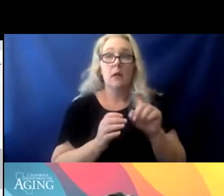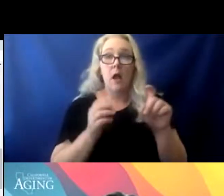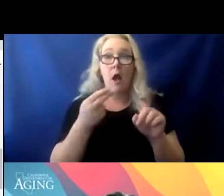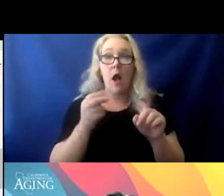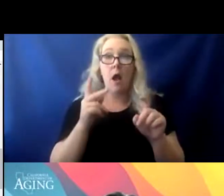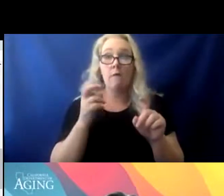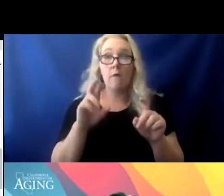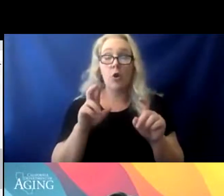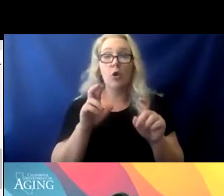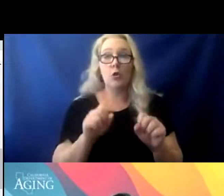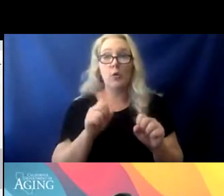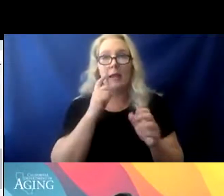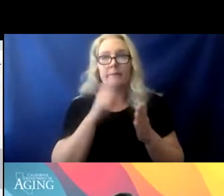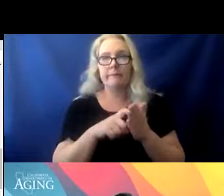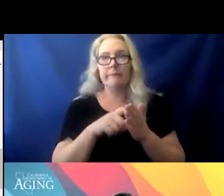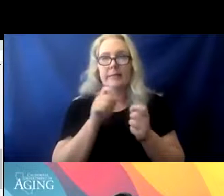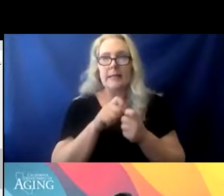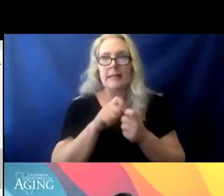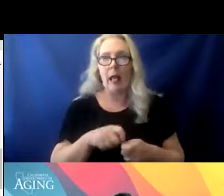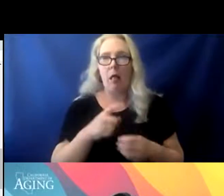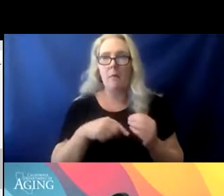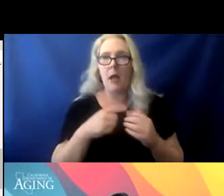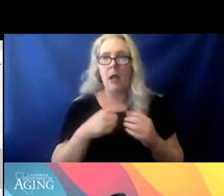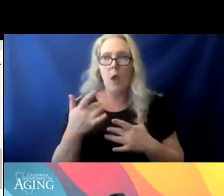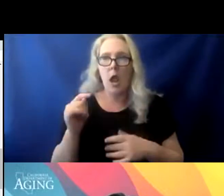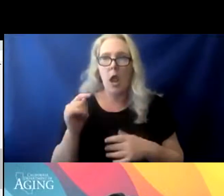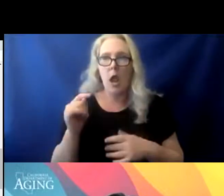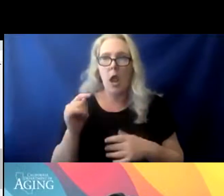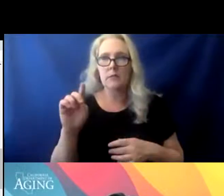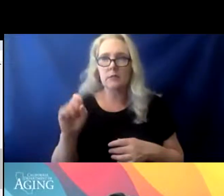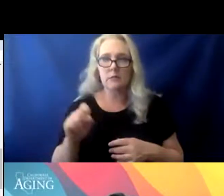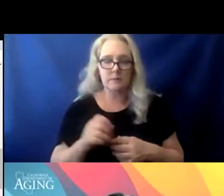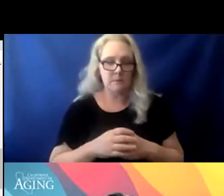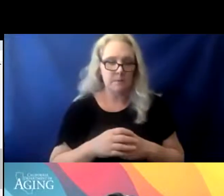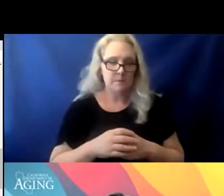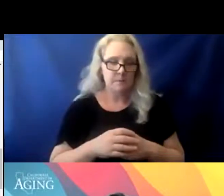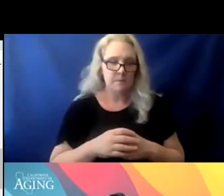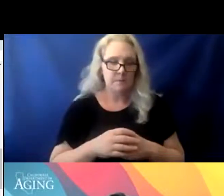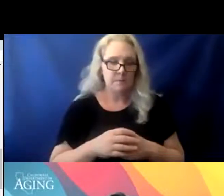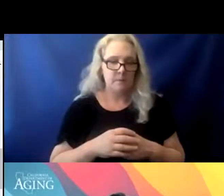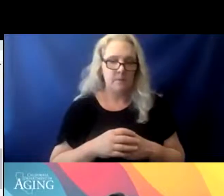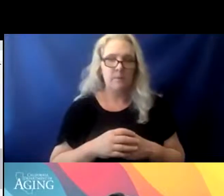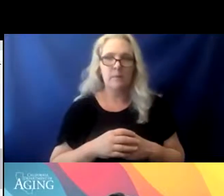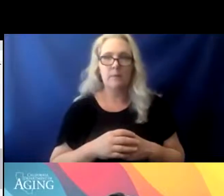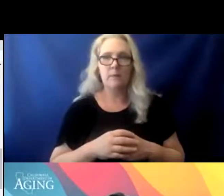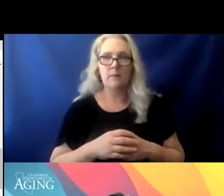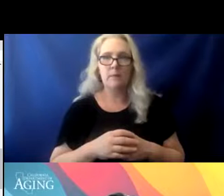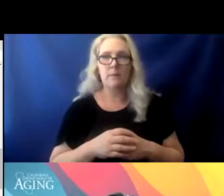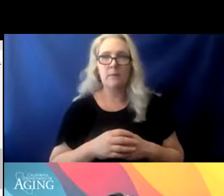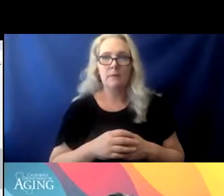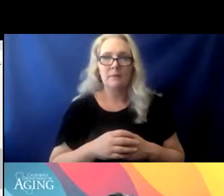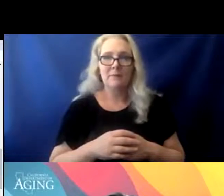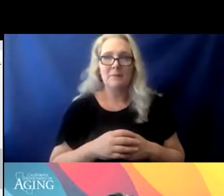detail about trends. And then the third tab here also allows you to see those same